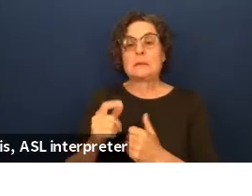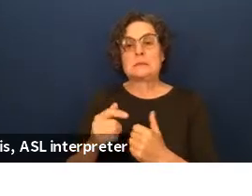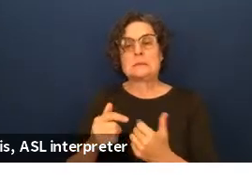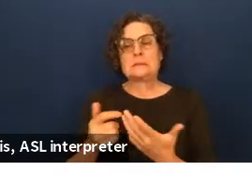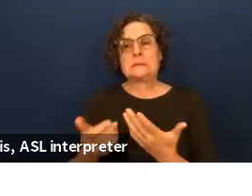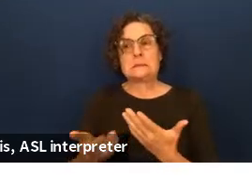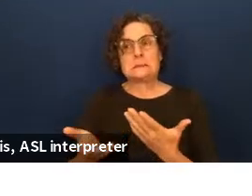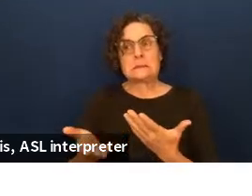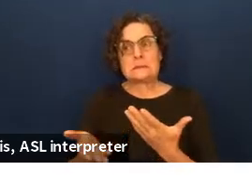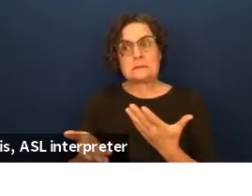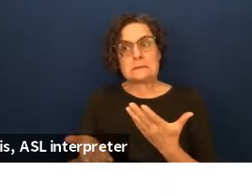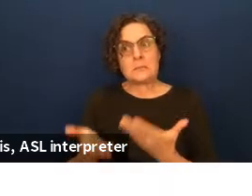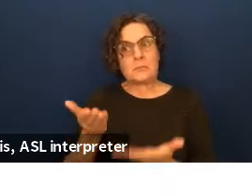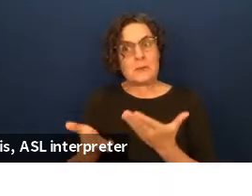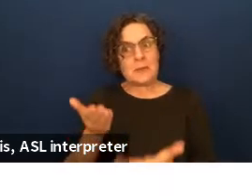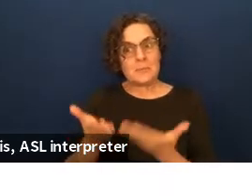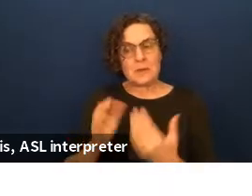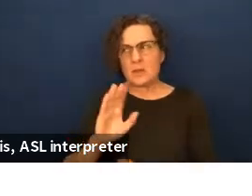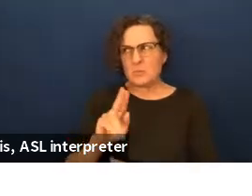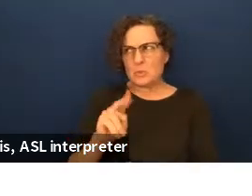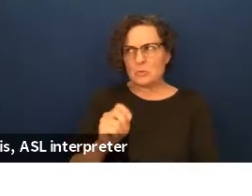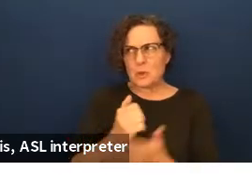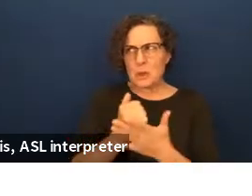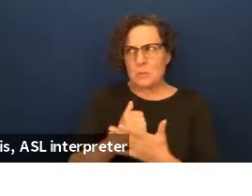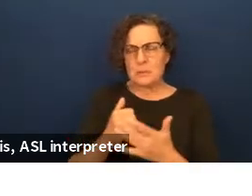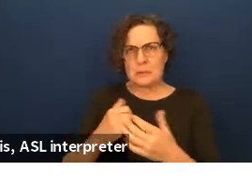can help clarify this.